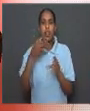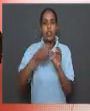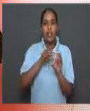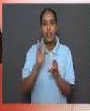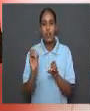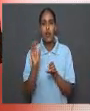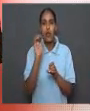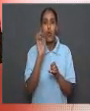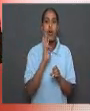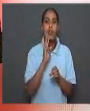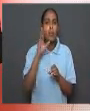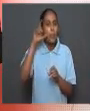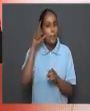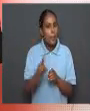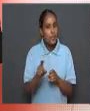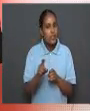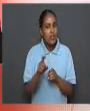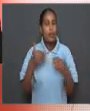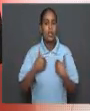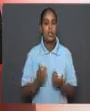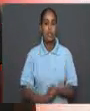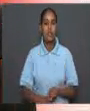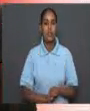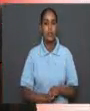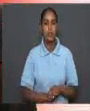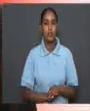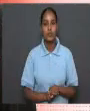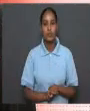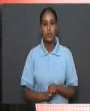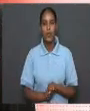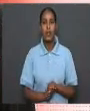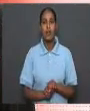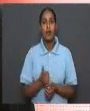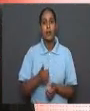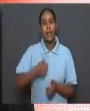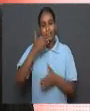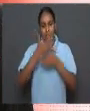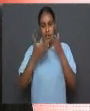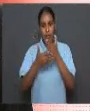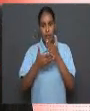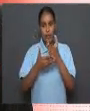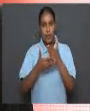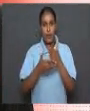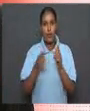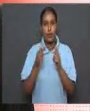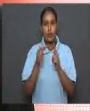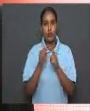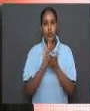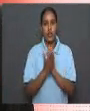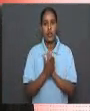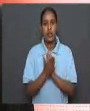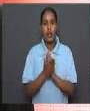and water must be present. The main steps are believed to be